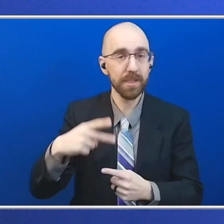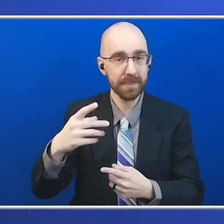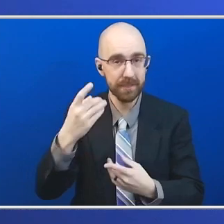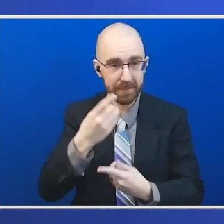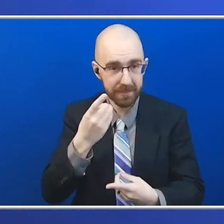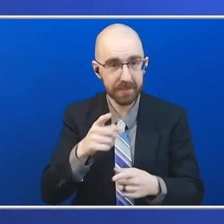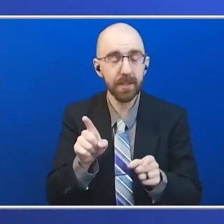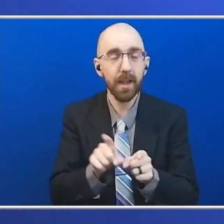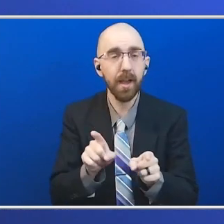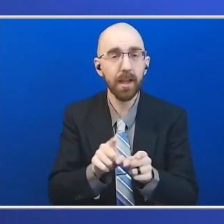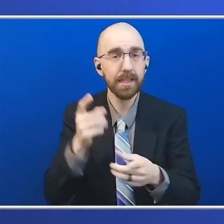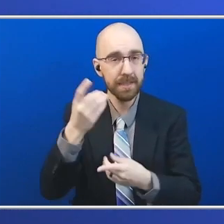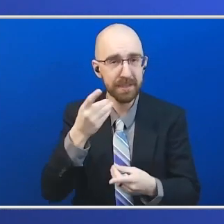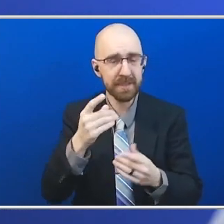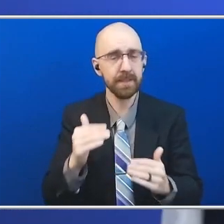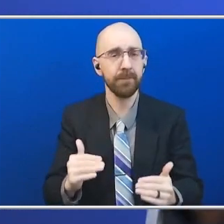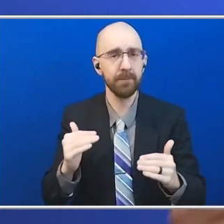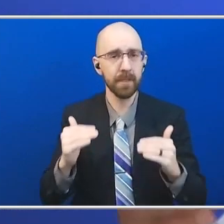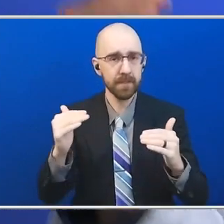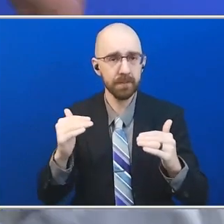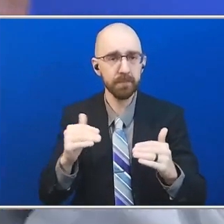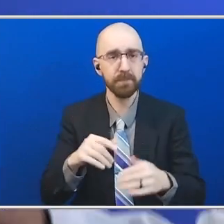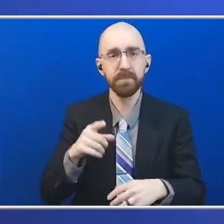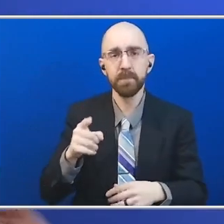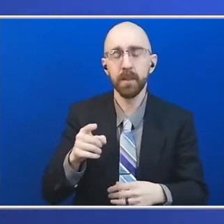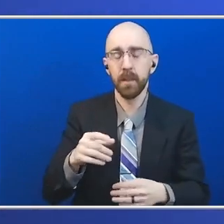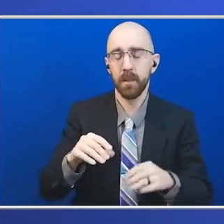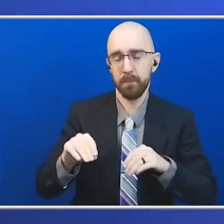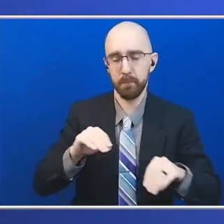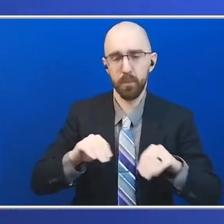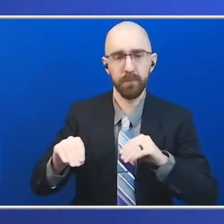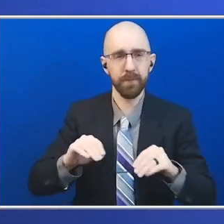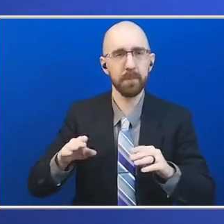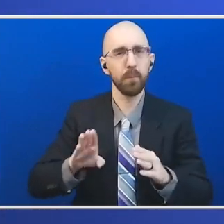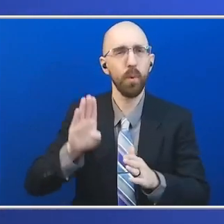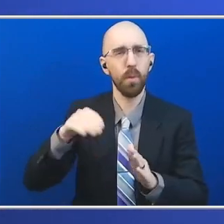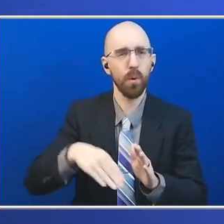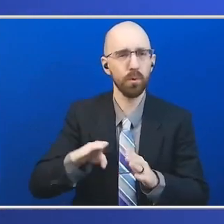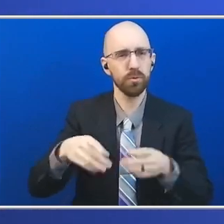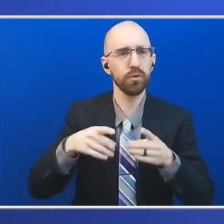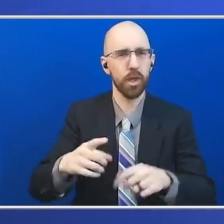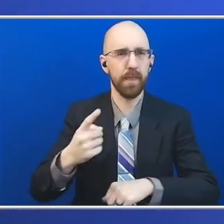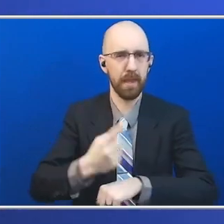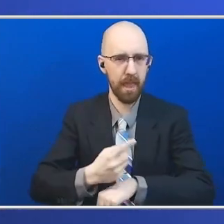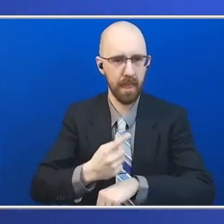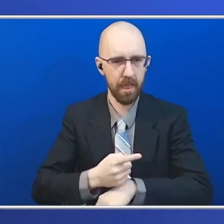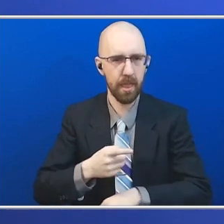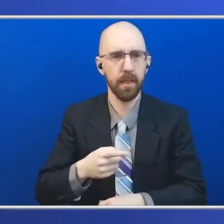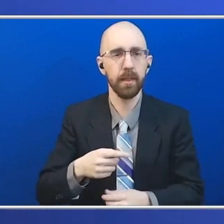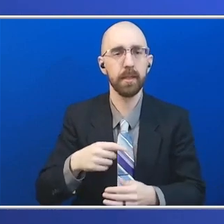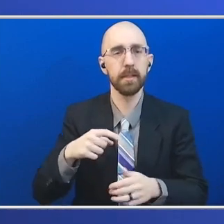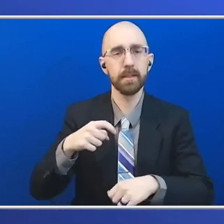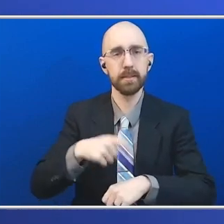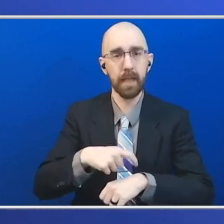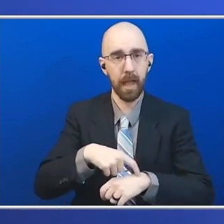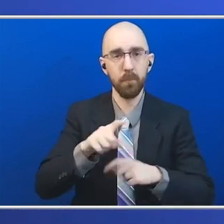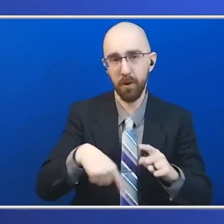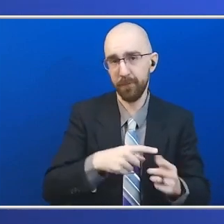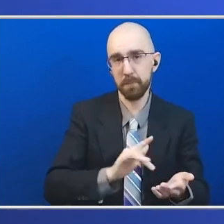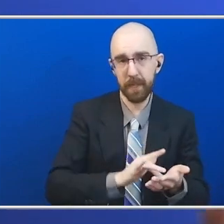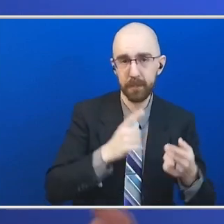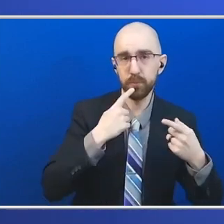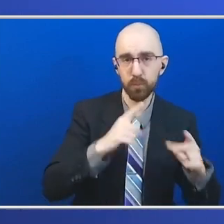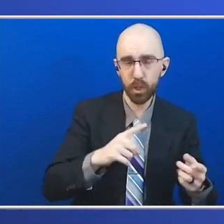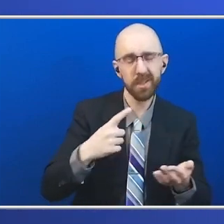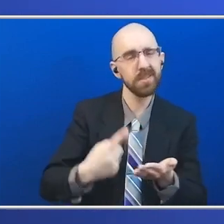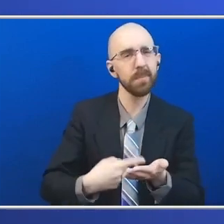disease advances, the motor symptoms get on a roller coaster during the day. Times when the medications work, times when the medications don't work.